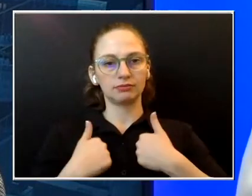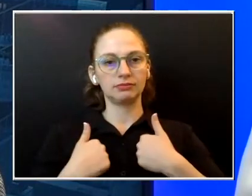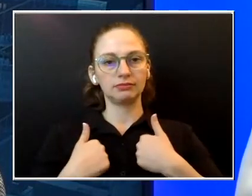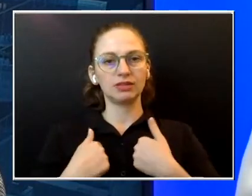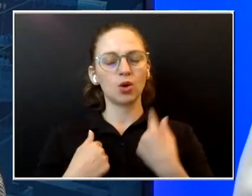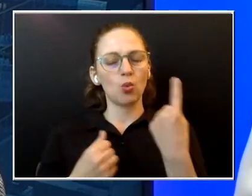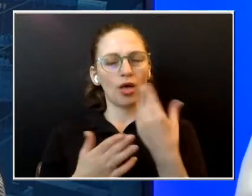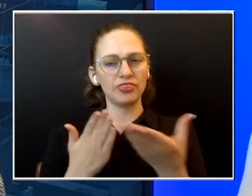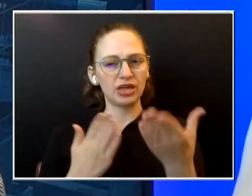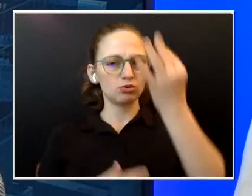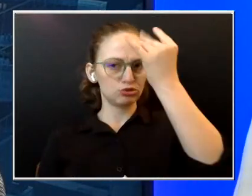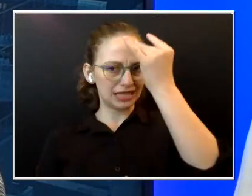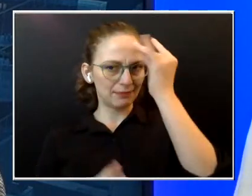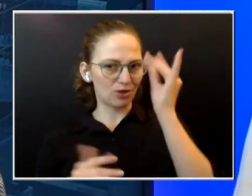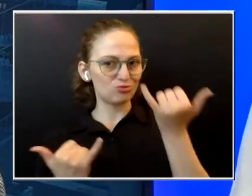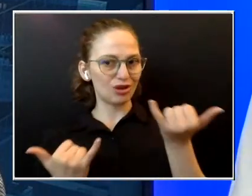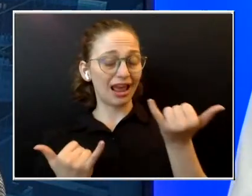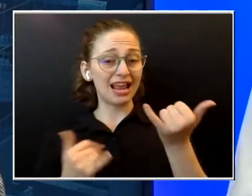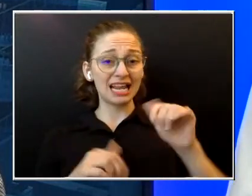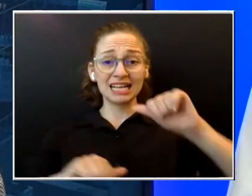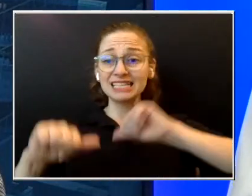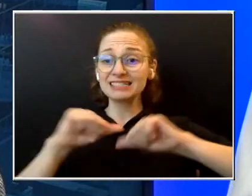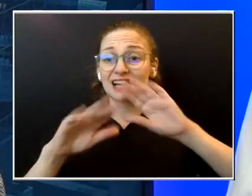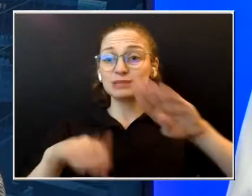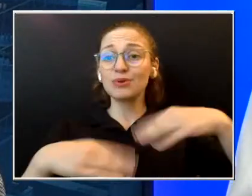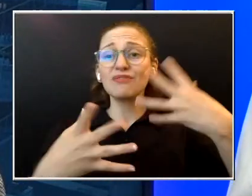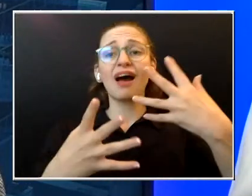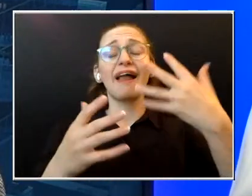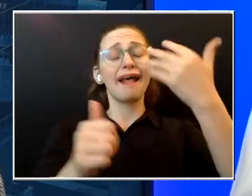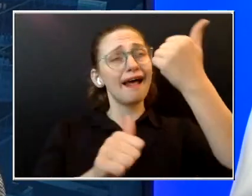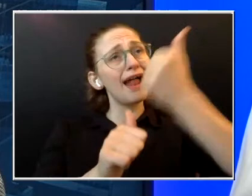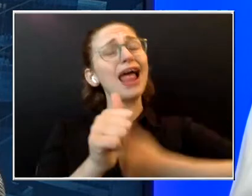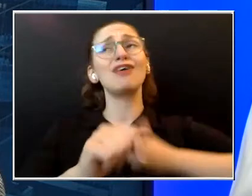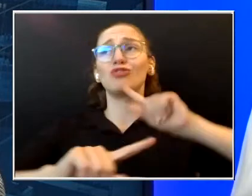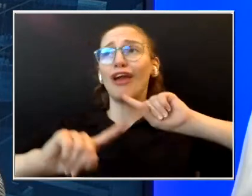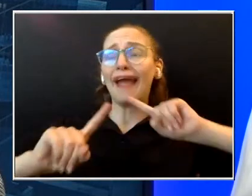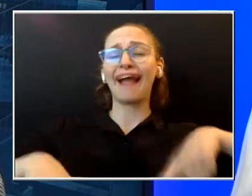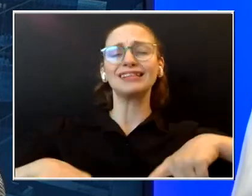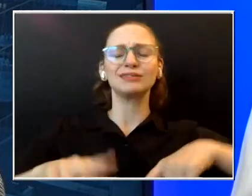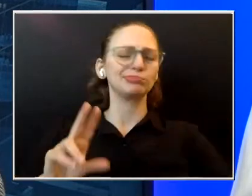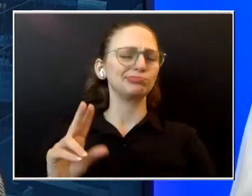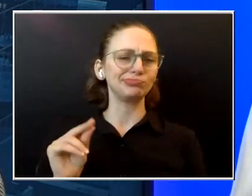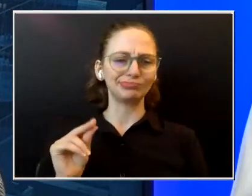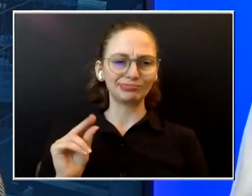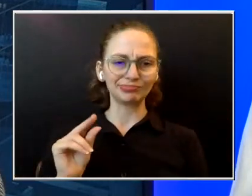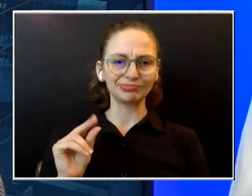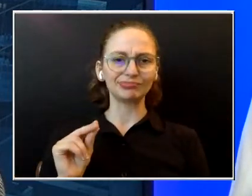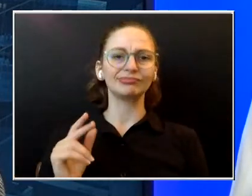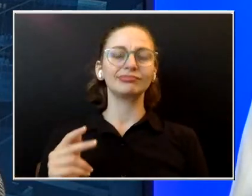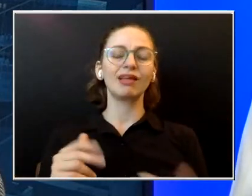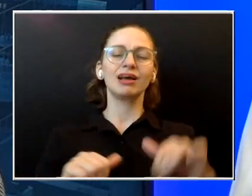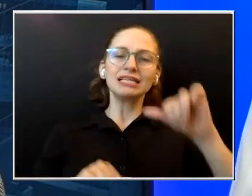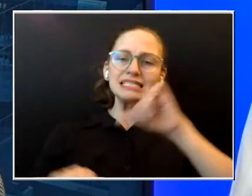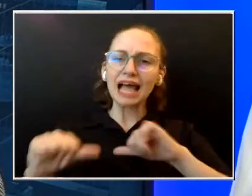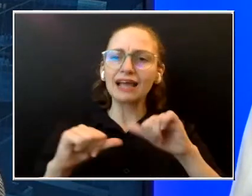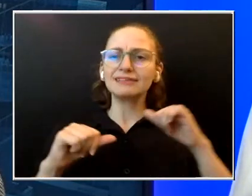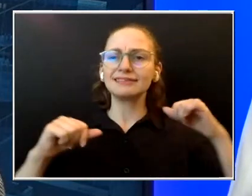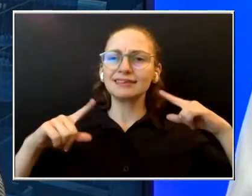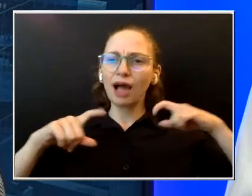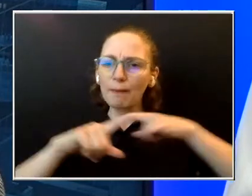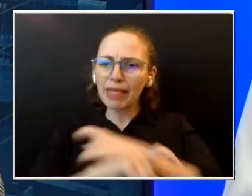answer. It doesn't give you all the answers, right? Because the science is so dynamic. We have to keep studying, we have to keep studying, we have to keep learning, we have to keep